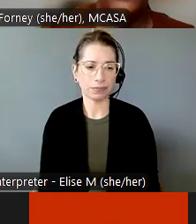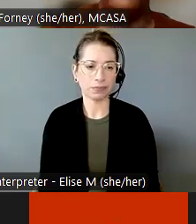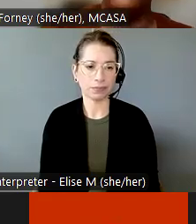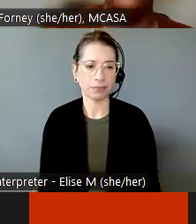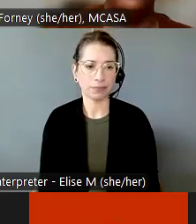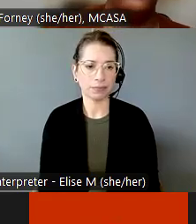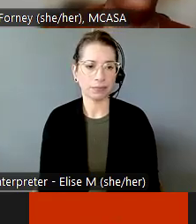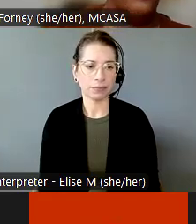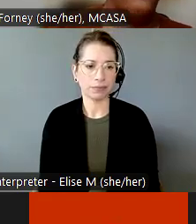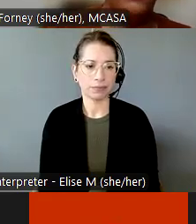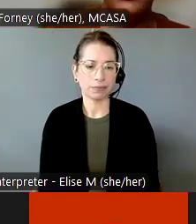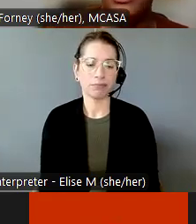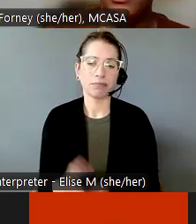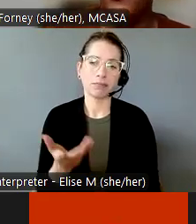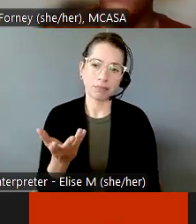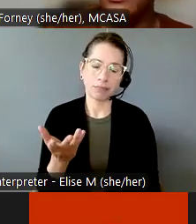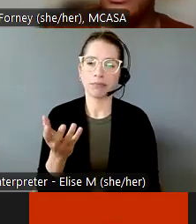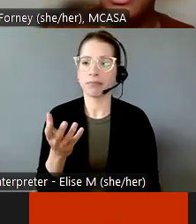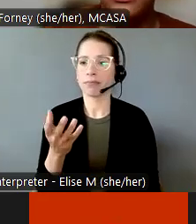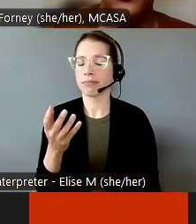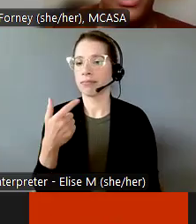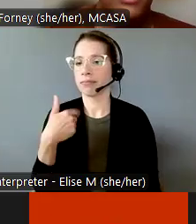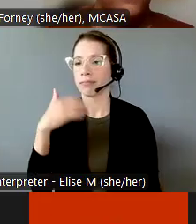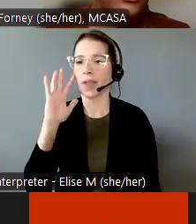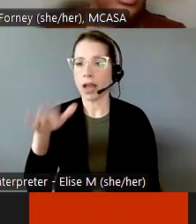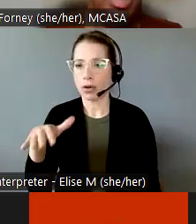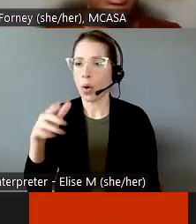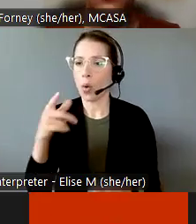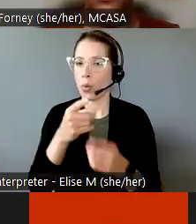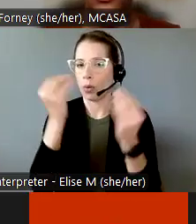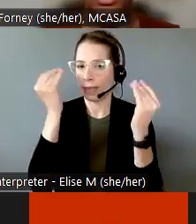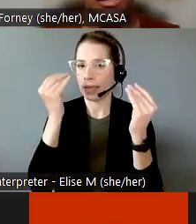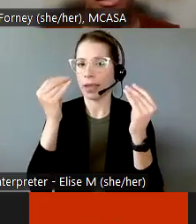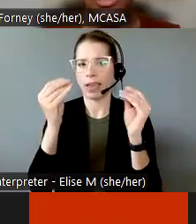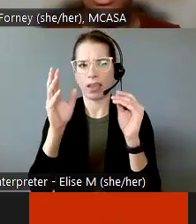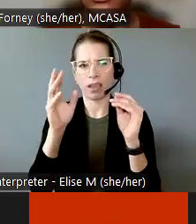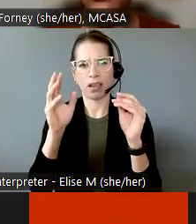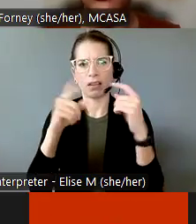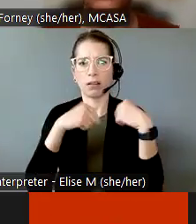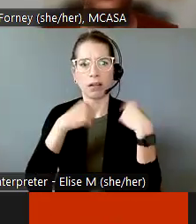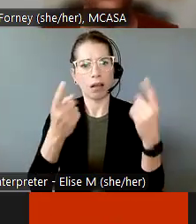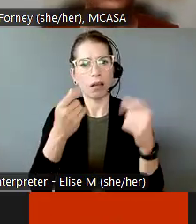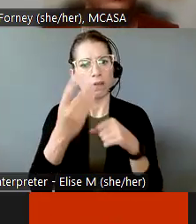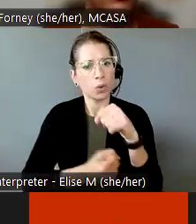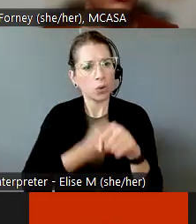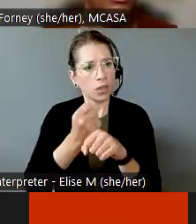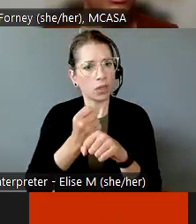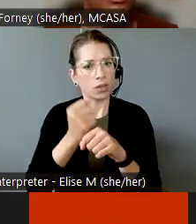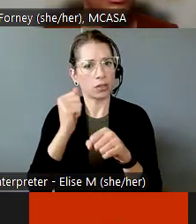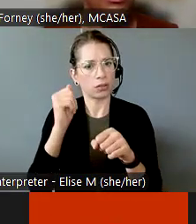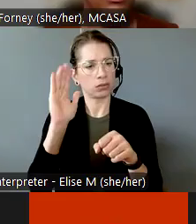And so I know you are probably thinking we've done it this way for the last few years and it just seems to